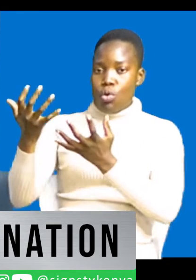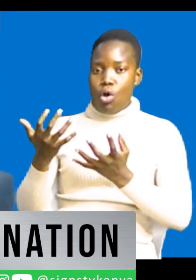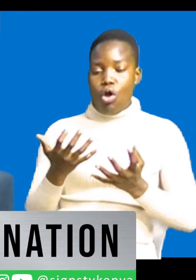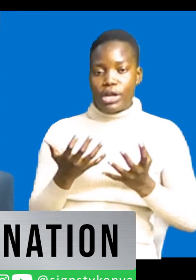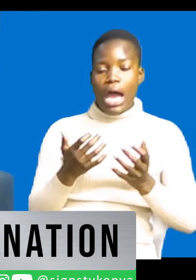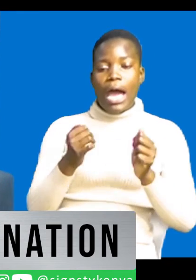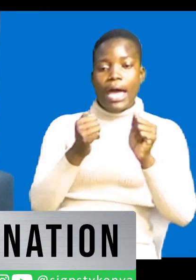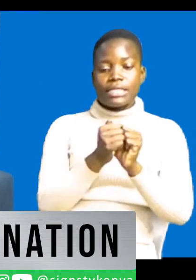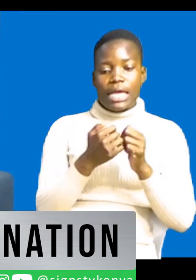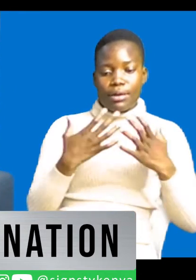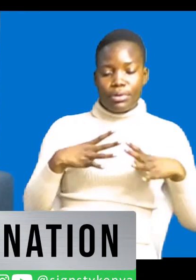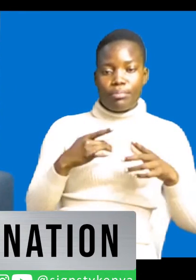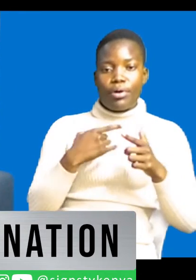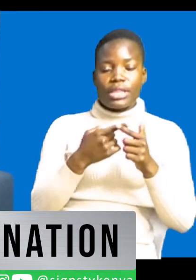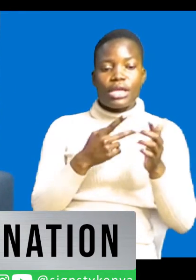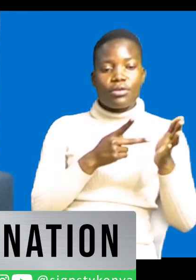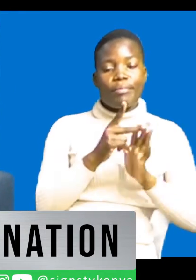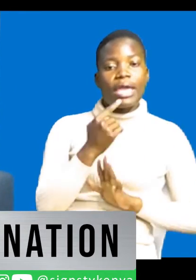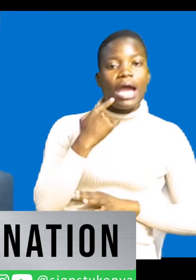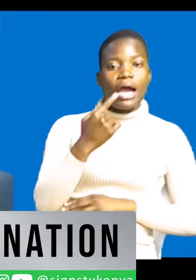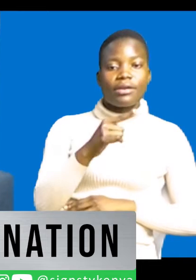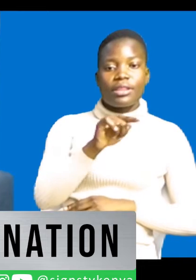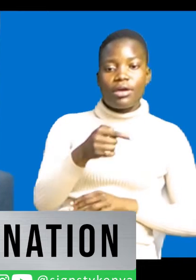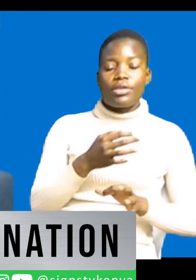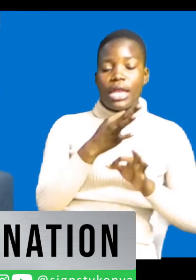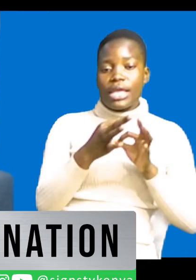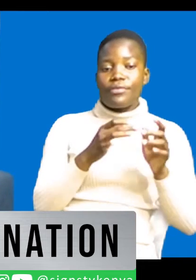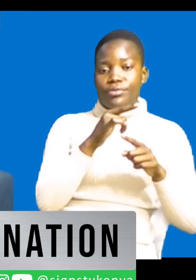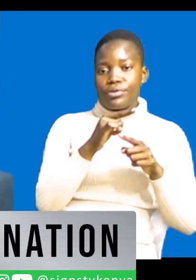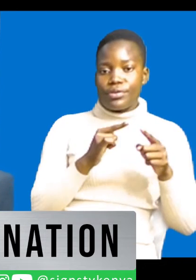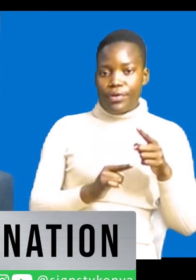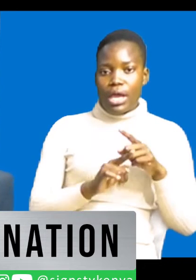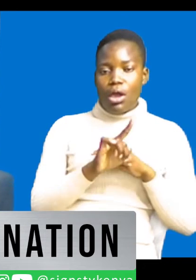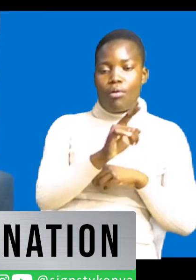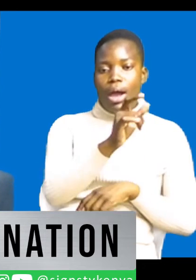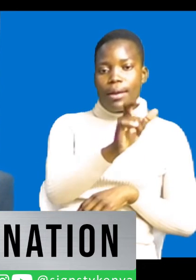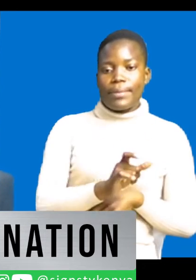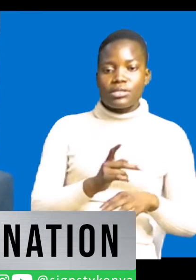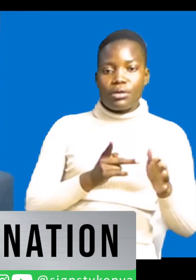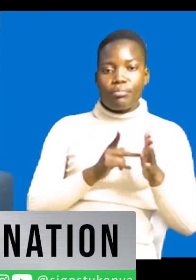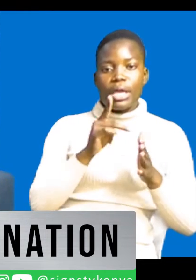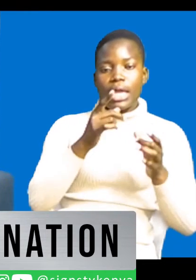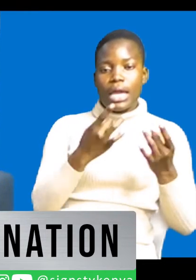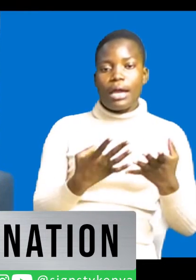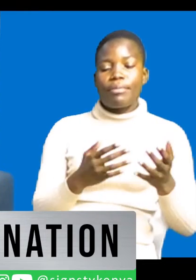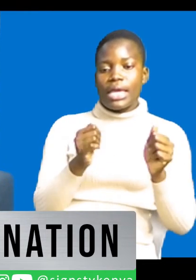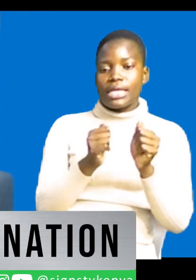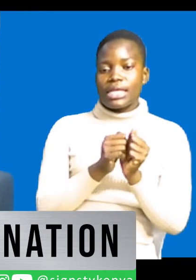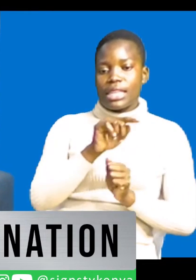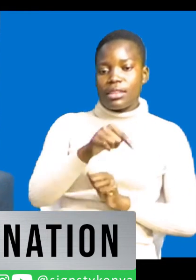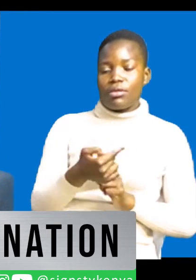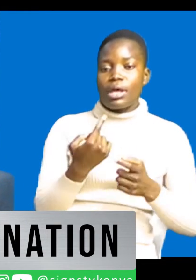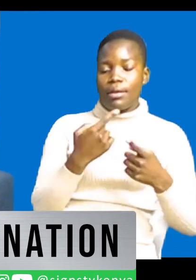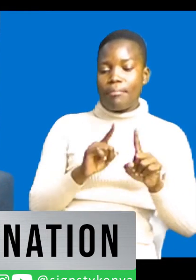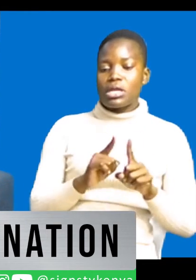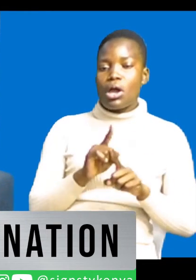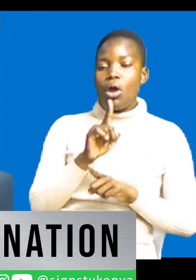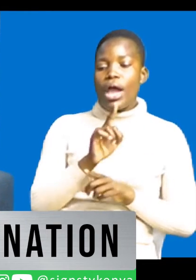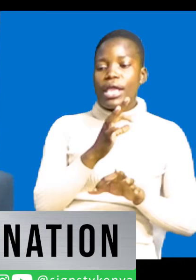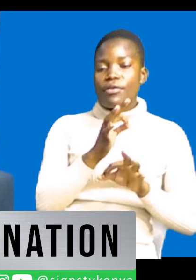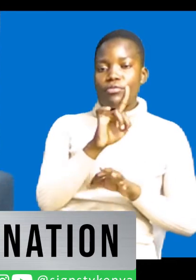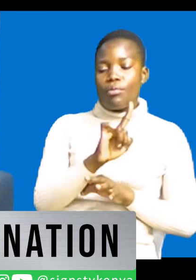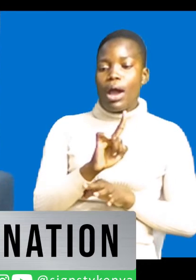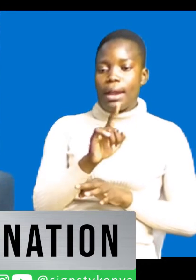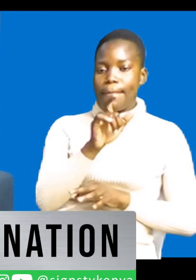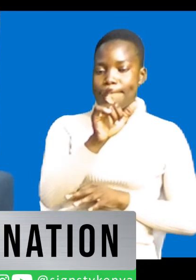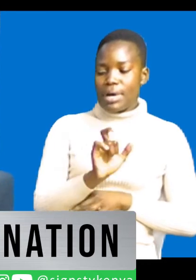you and it costs 100,000, if you divide, one person will pay like 10,000, and like one person bringing a whole